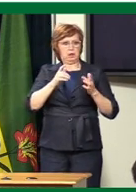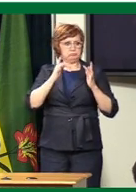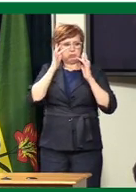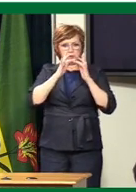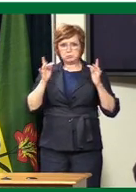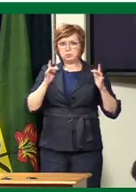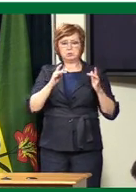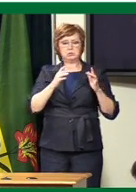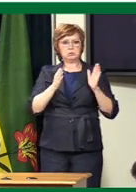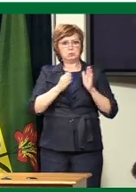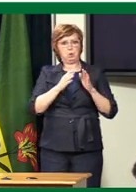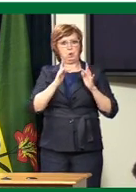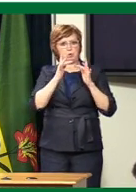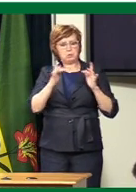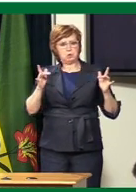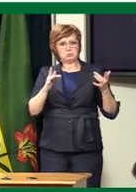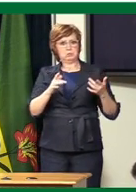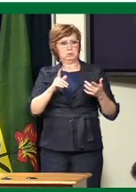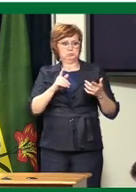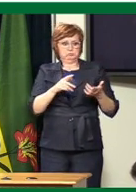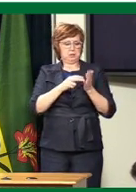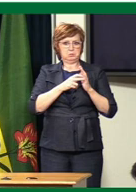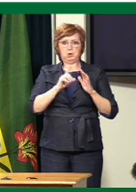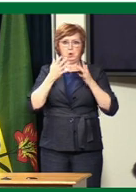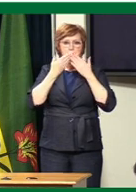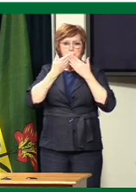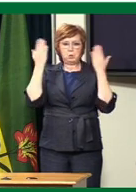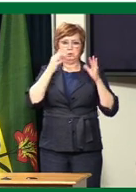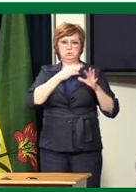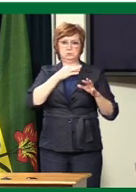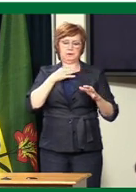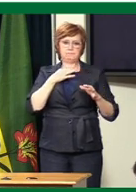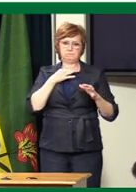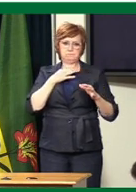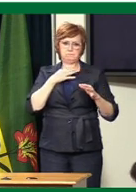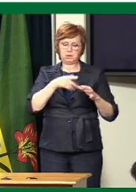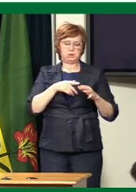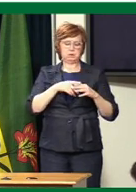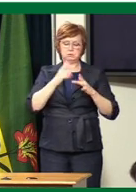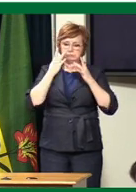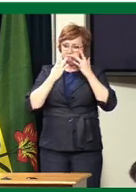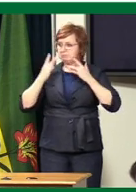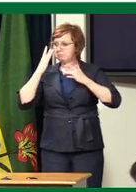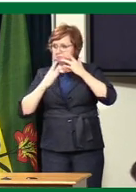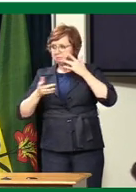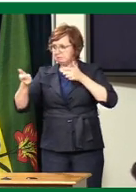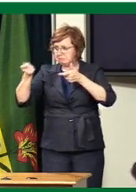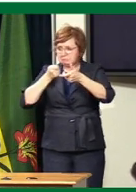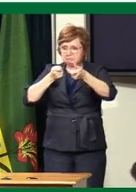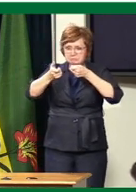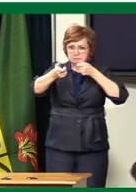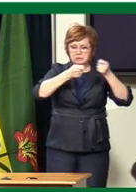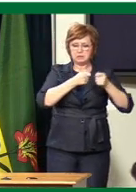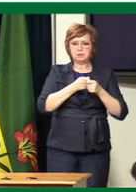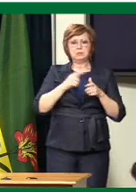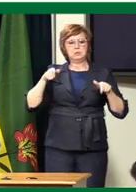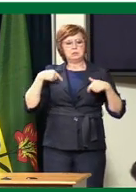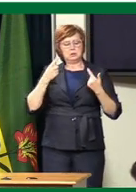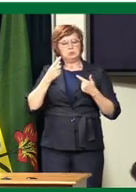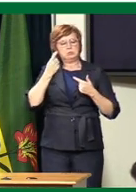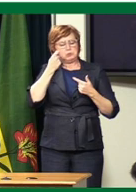that we are seeing the average number of contacts slightly lower than it has been in recent weeks, but we certainly need to